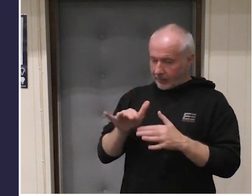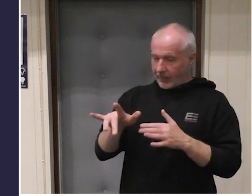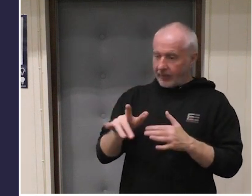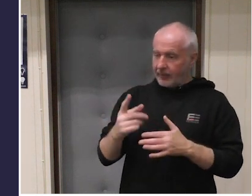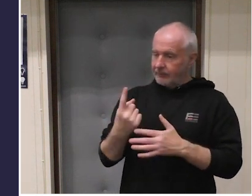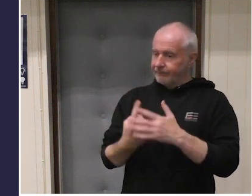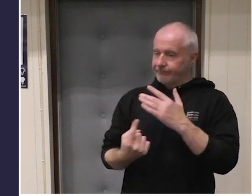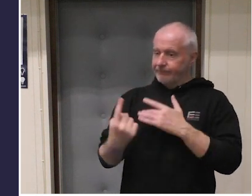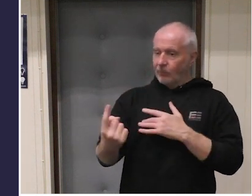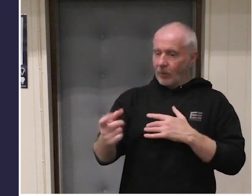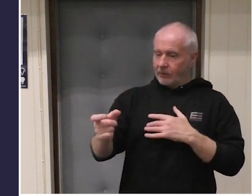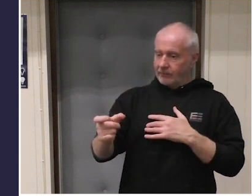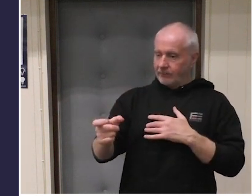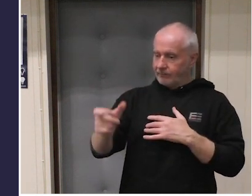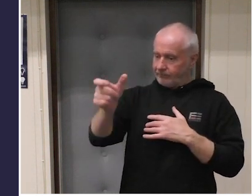Okay?